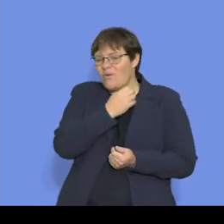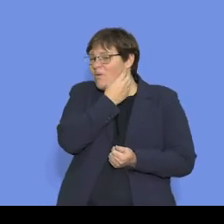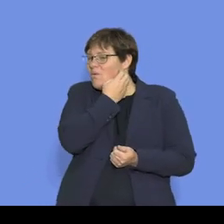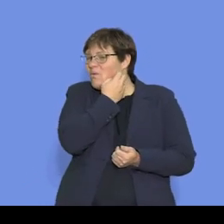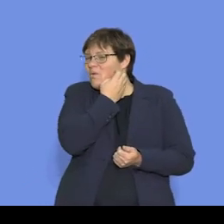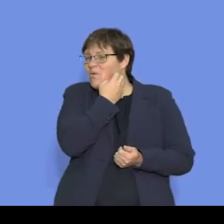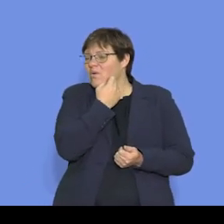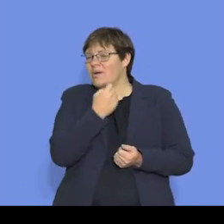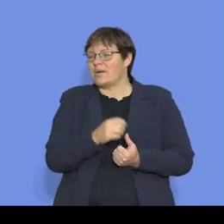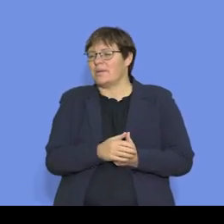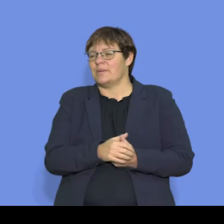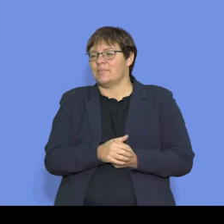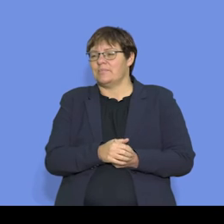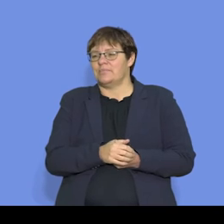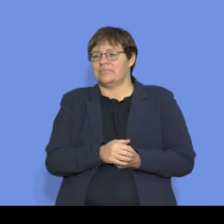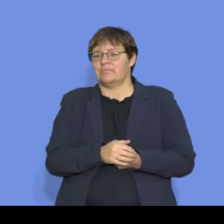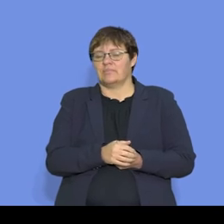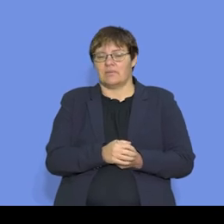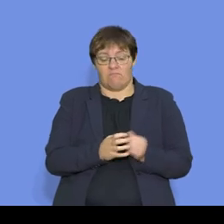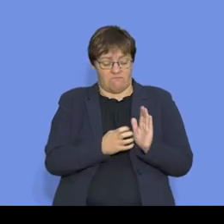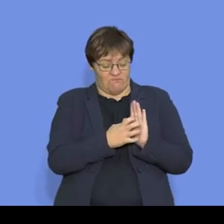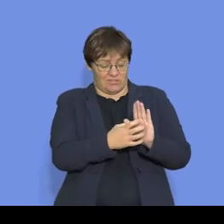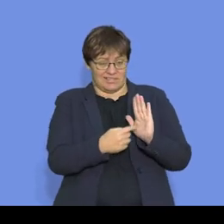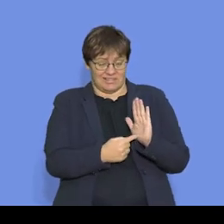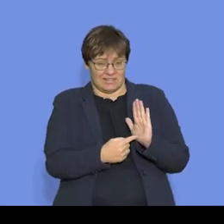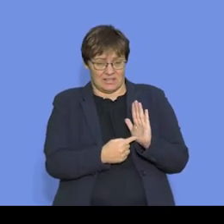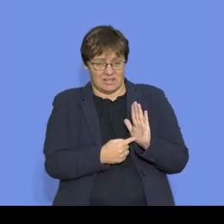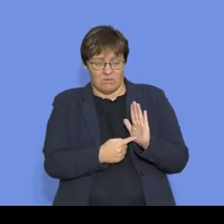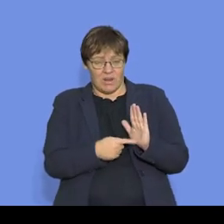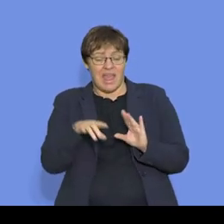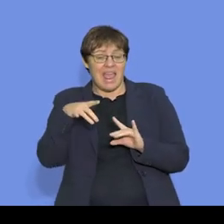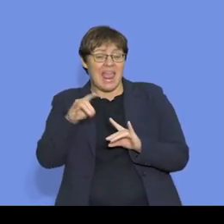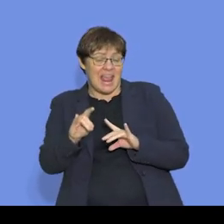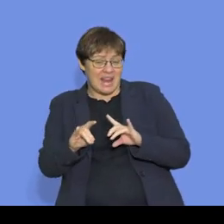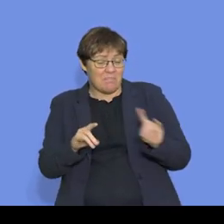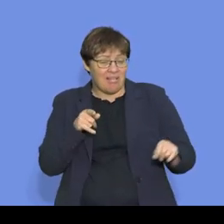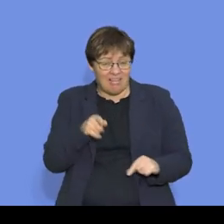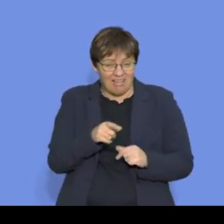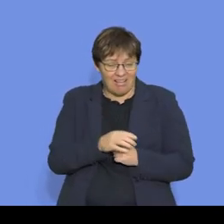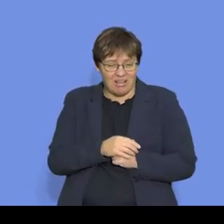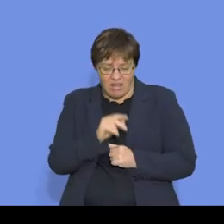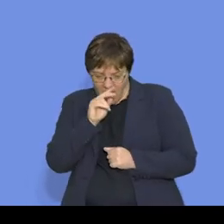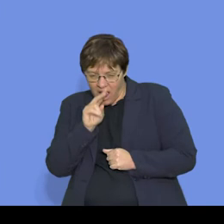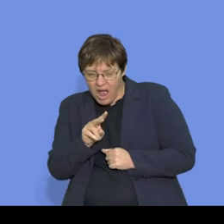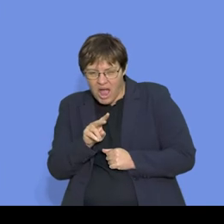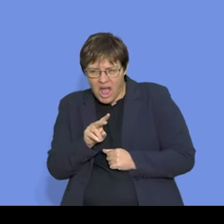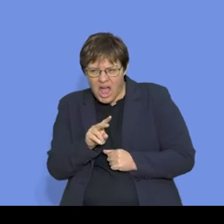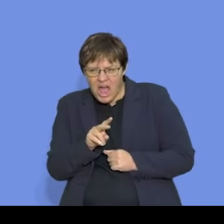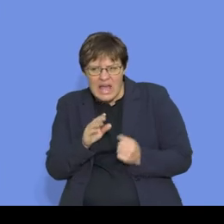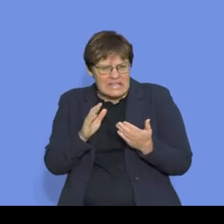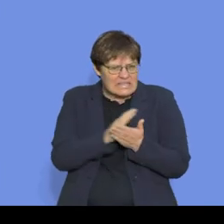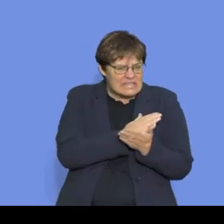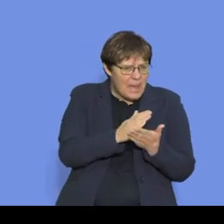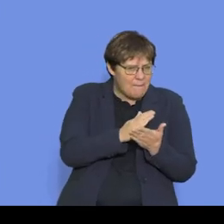this picture here shows us the fossil of the animal. And looking at it, it's got